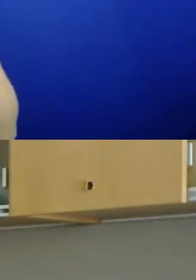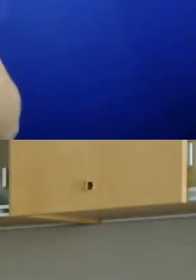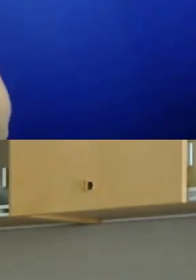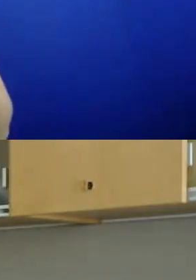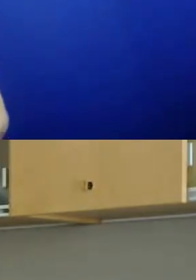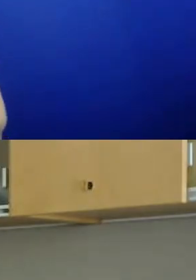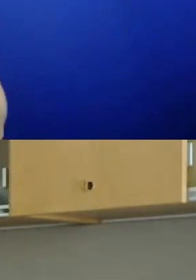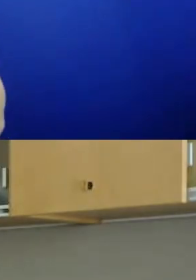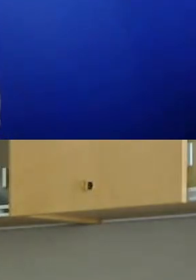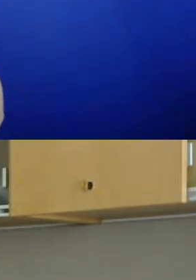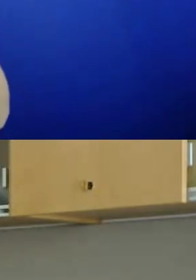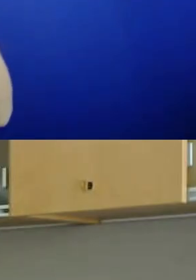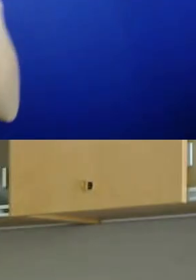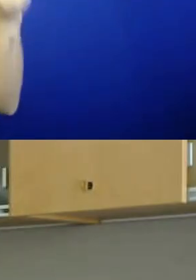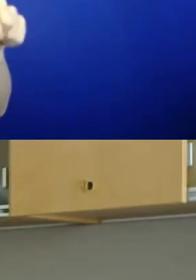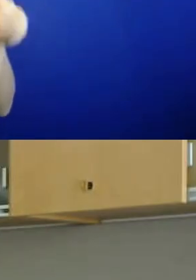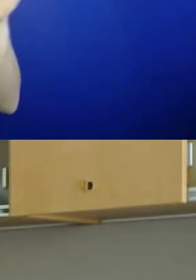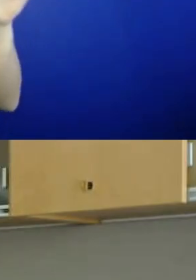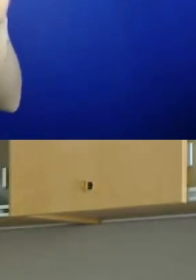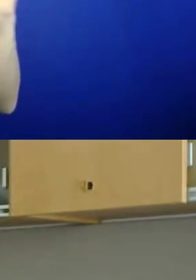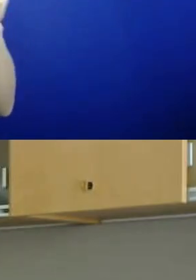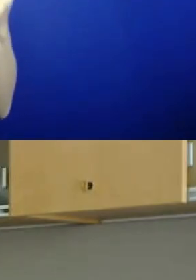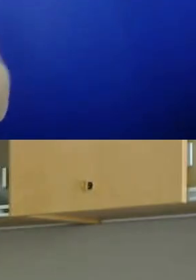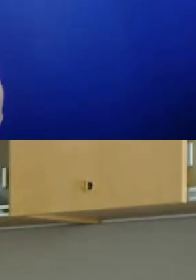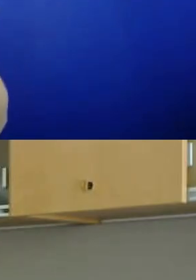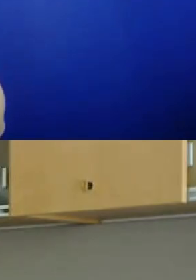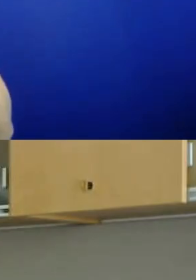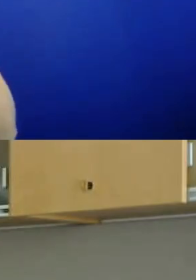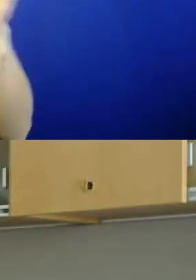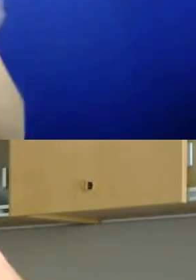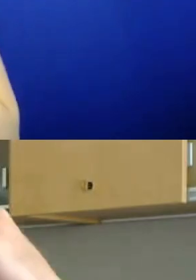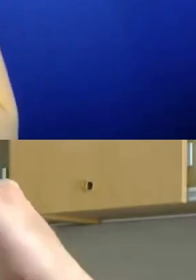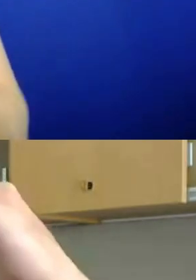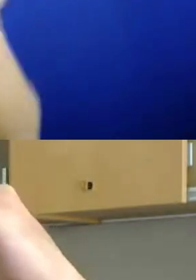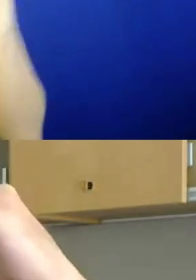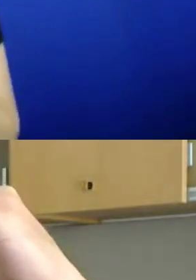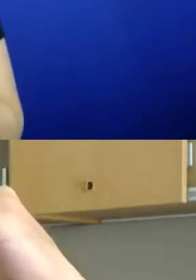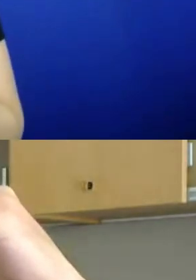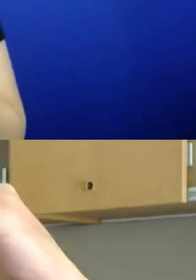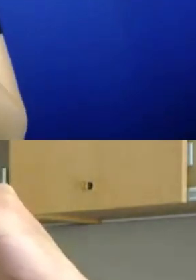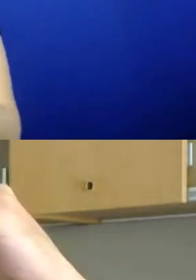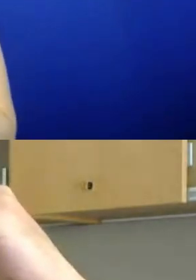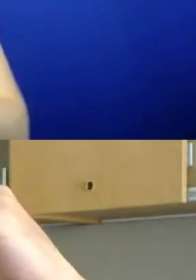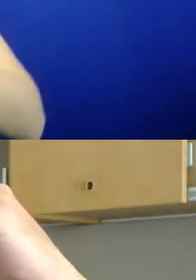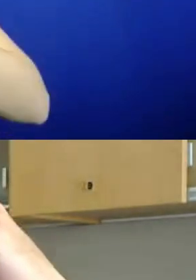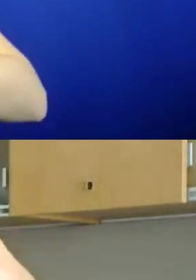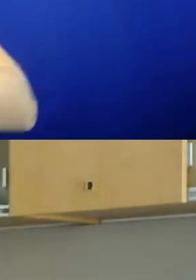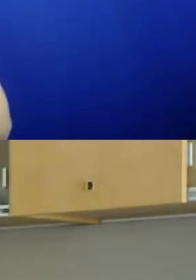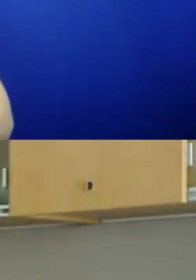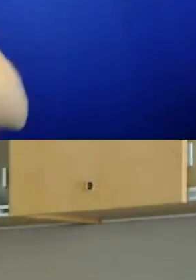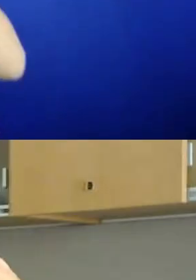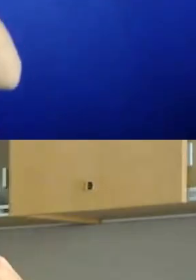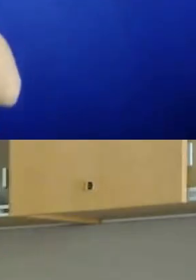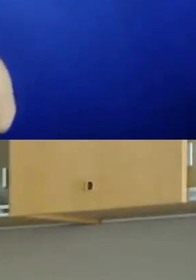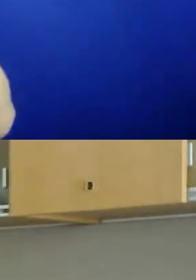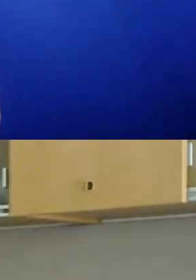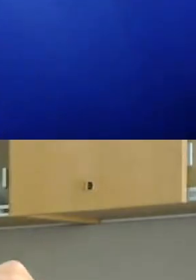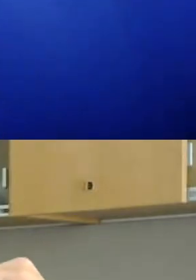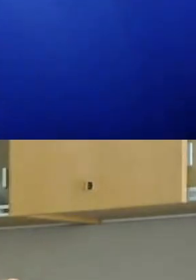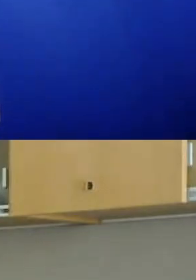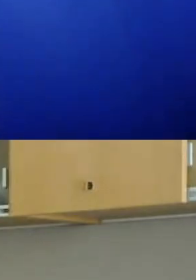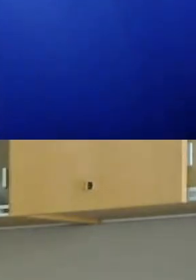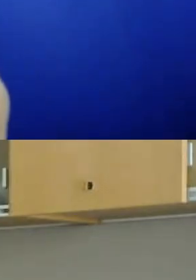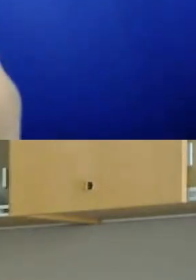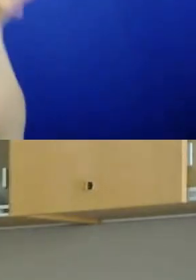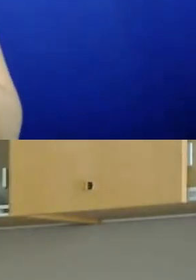taking 2.5 milligrams felt nothing, but still got symptom relief. So you don't want to go too high, you're going to have a bad time. You want to be in that middle, okay,